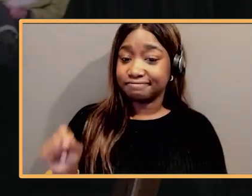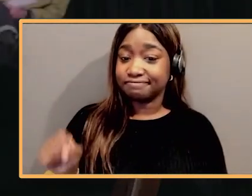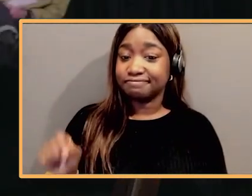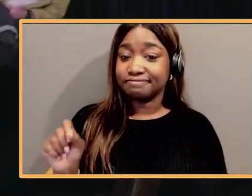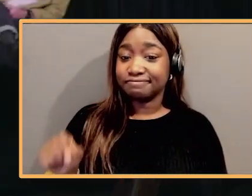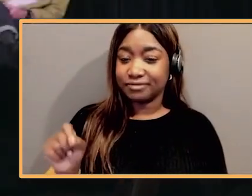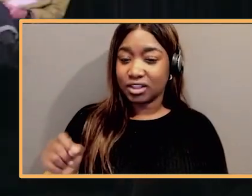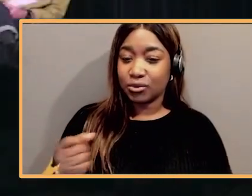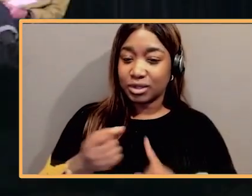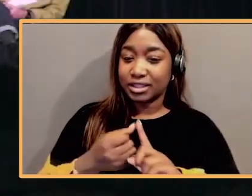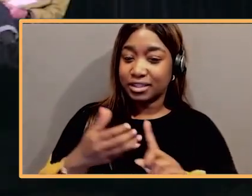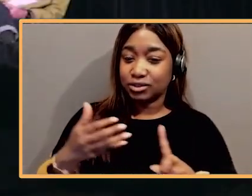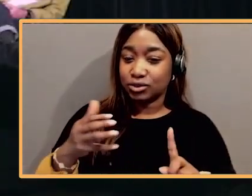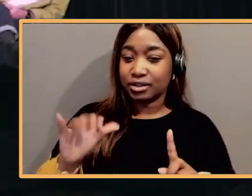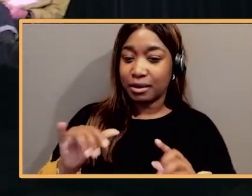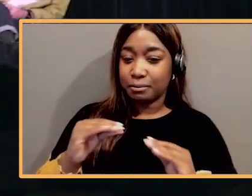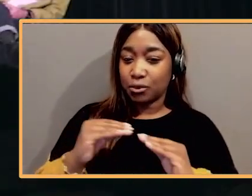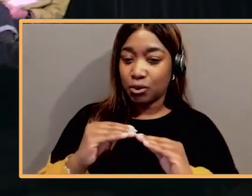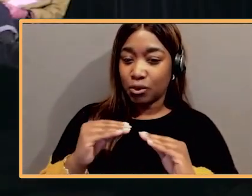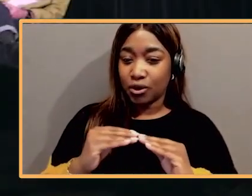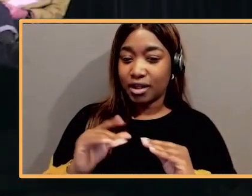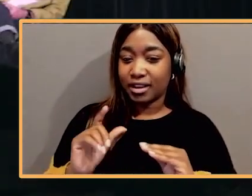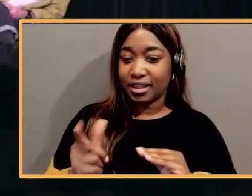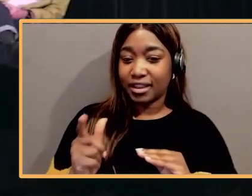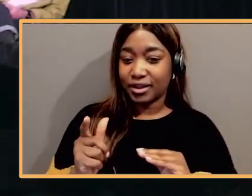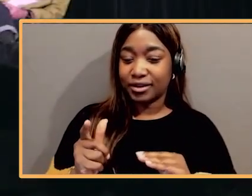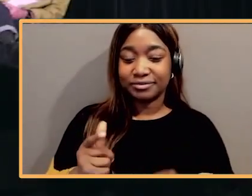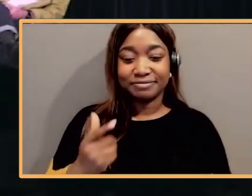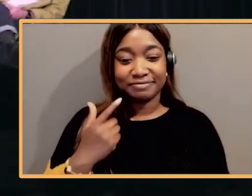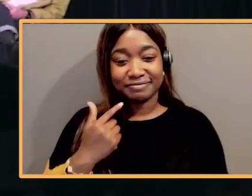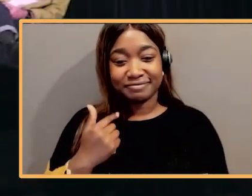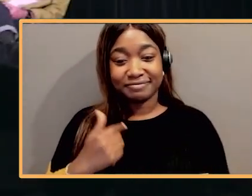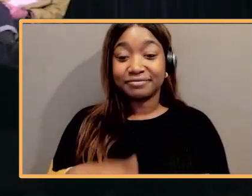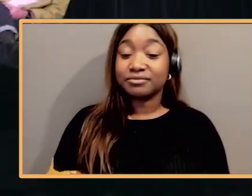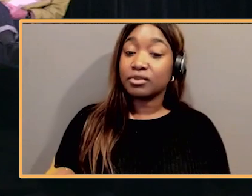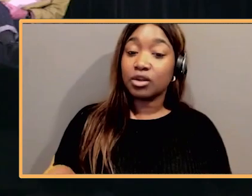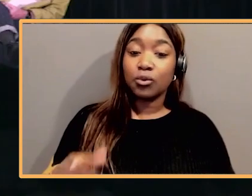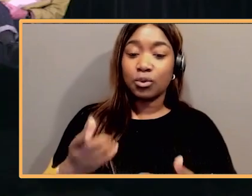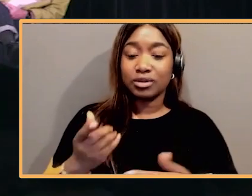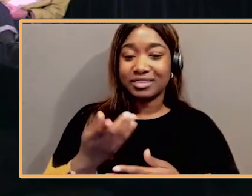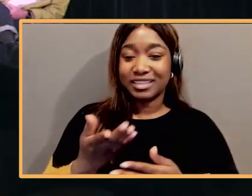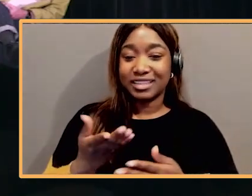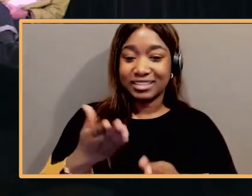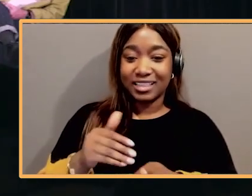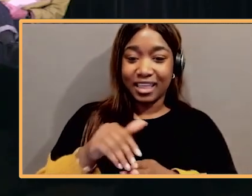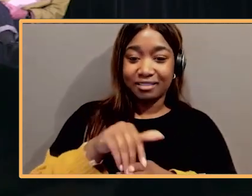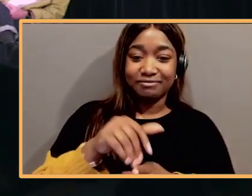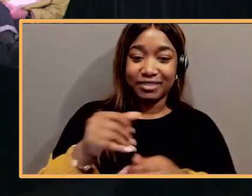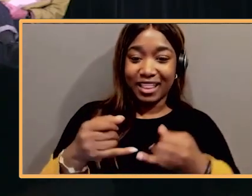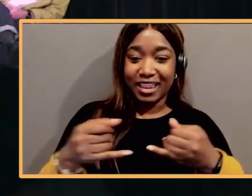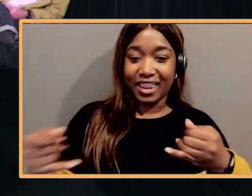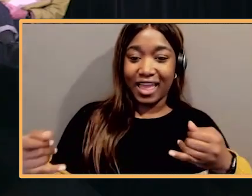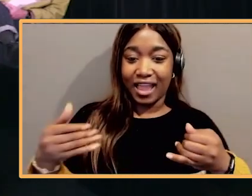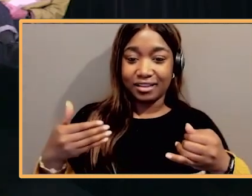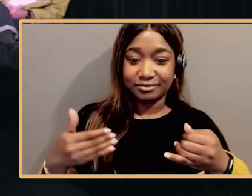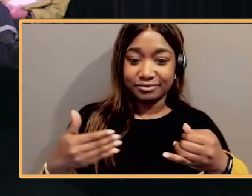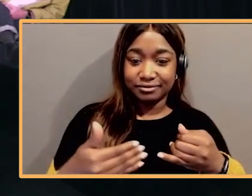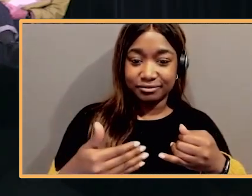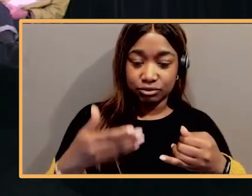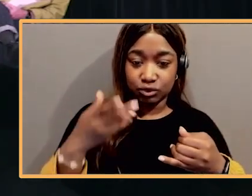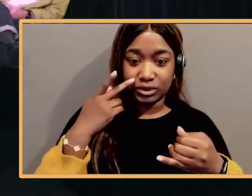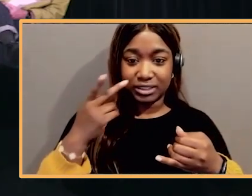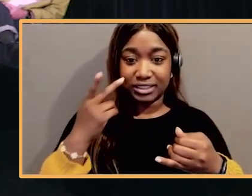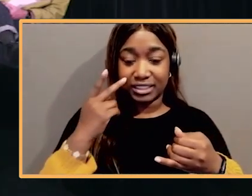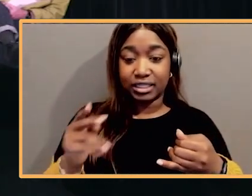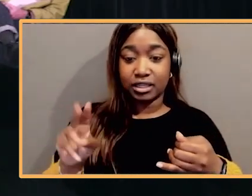get into that even more a little bit later. What are some of the things that are at the line? What would you say we see from the